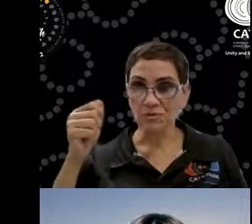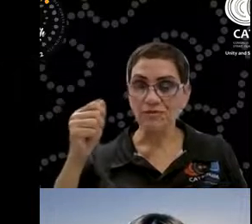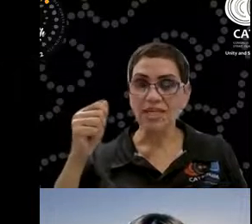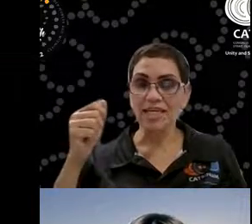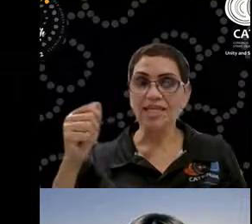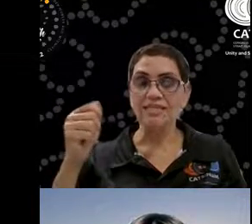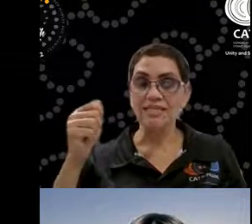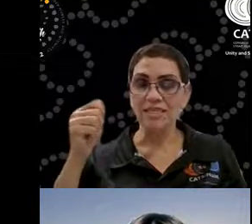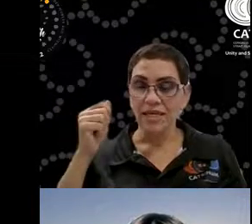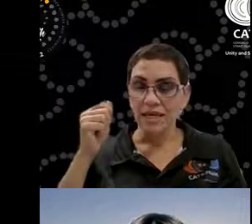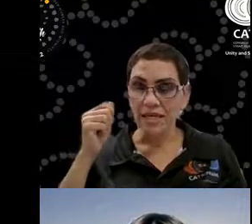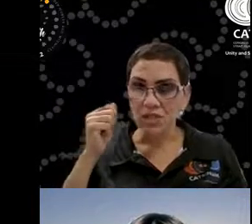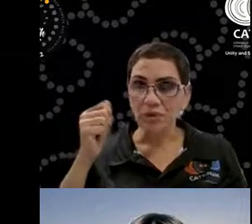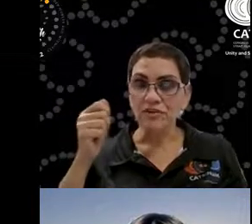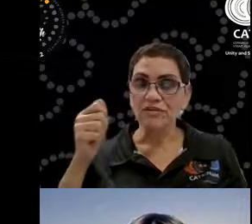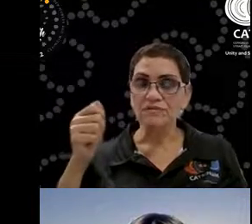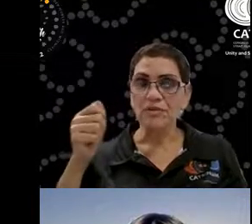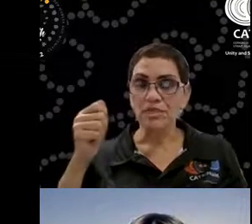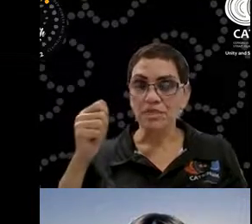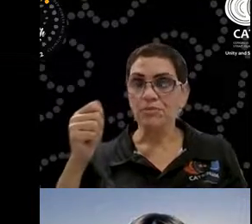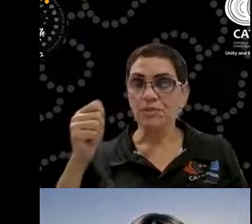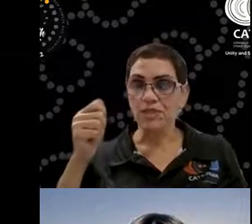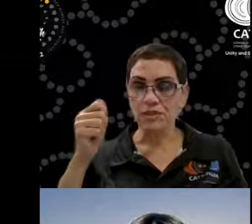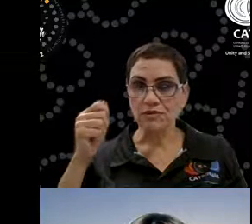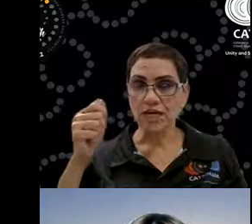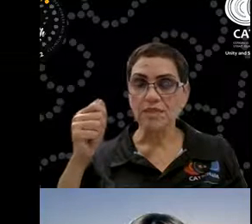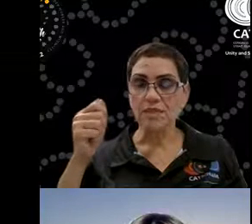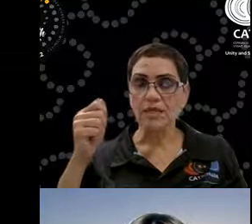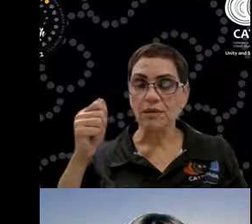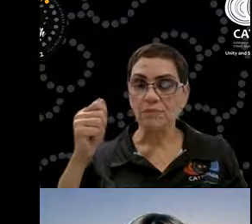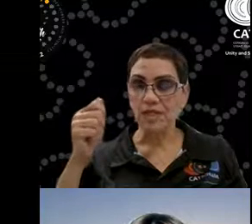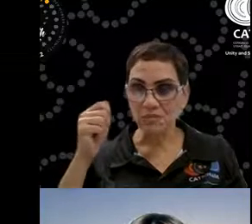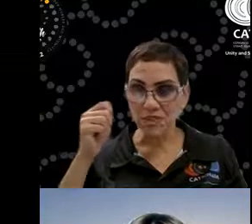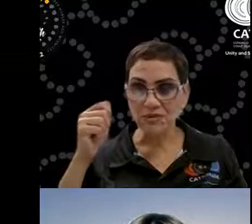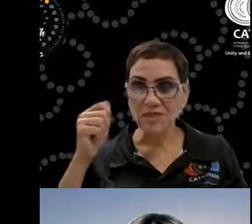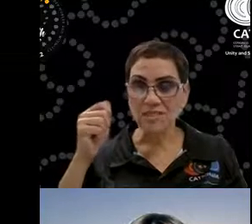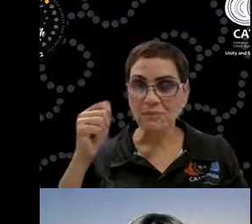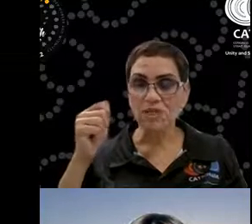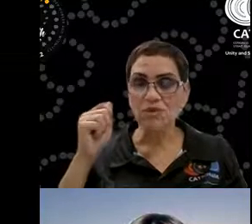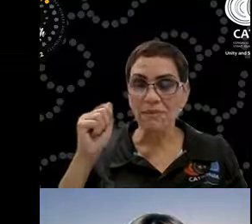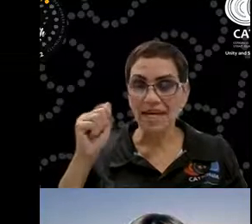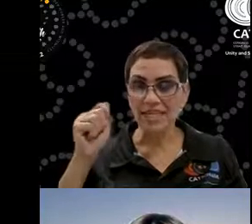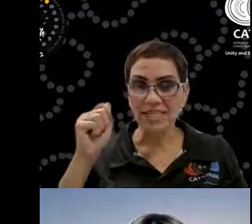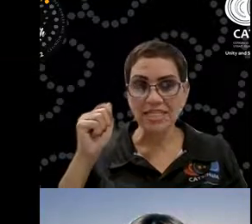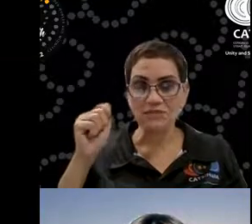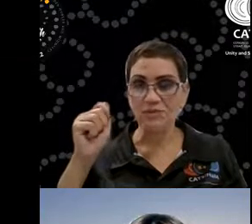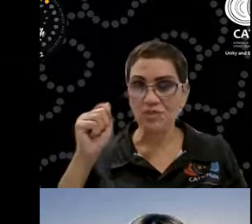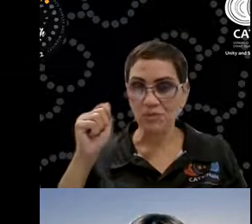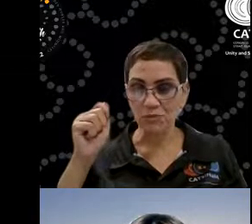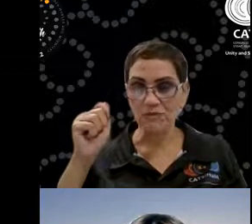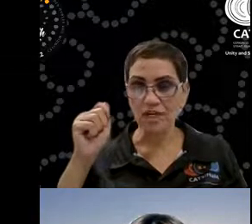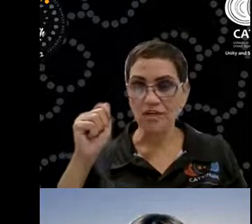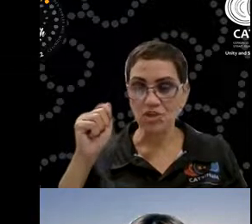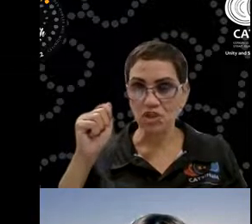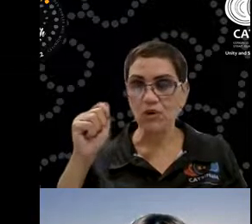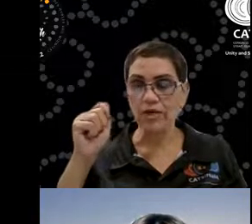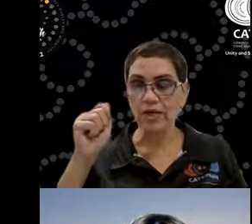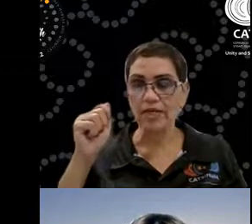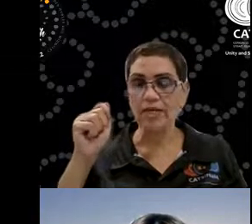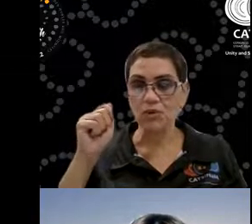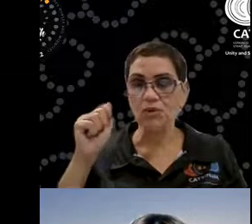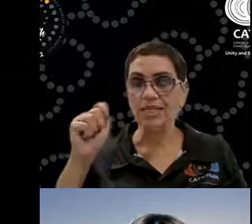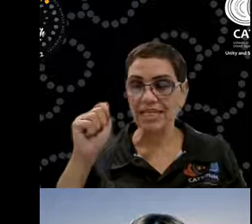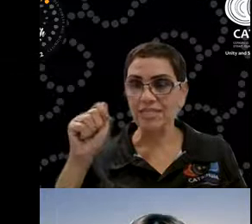as nursing and midwifery leaders at the 25-year celebration of Katsunam need to be doing something dramatically different to what we've